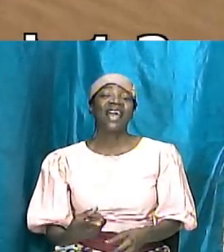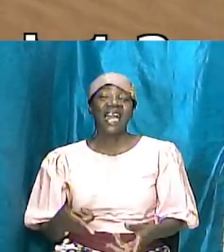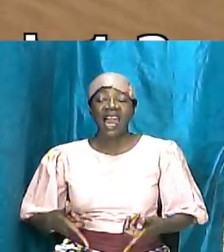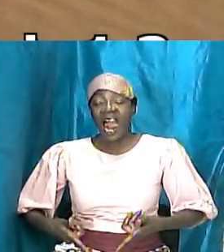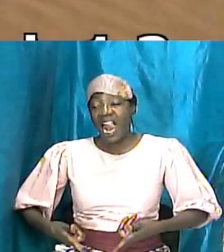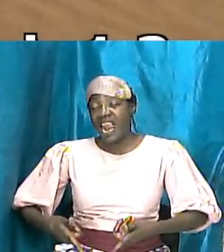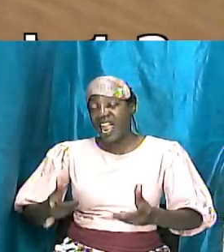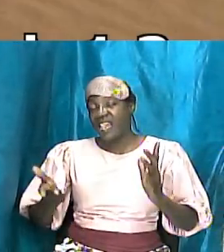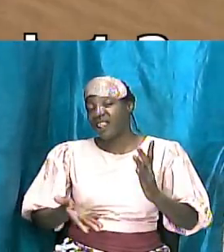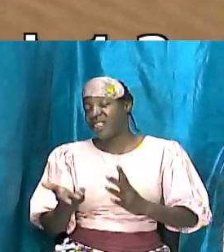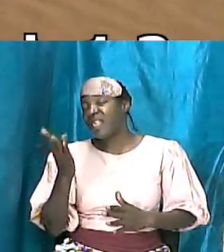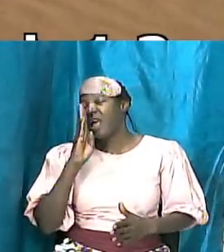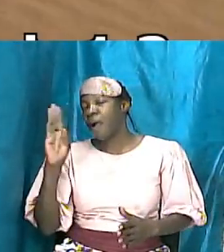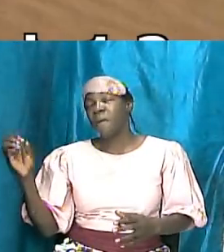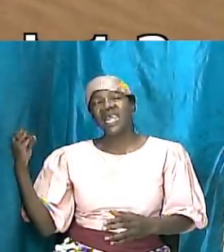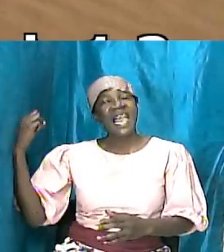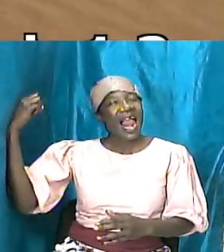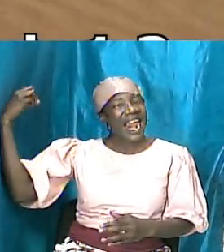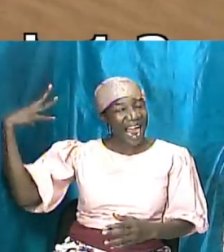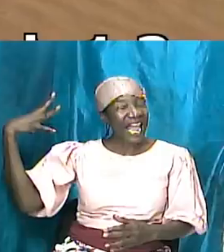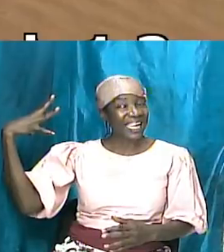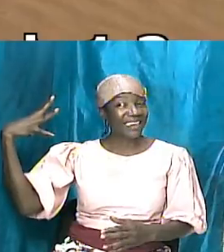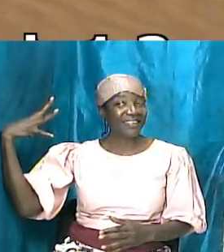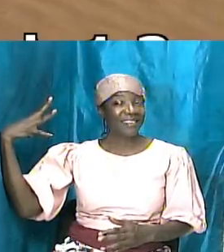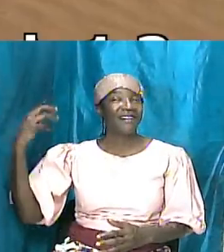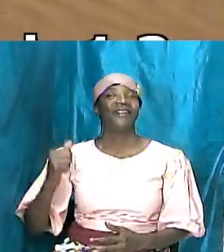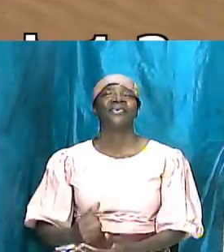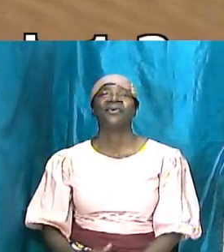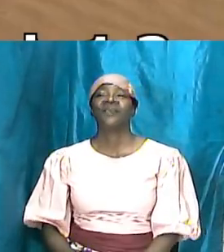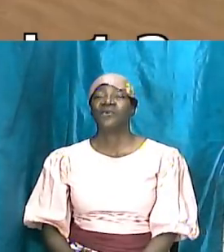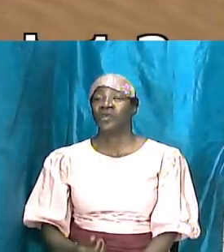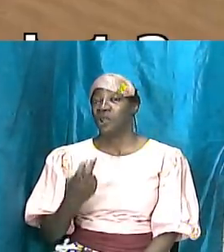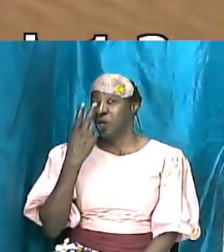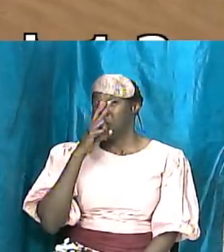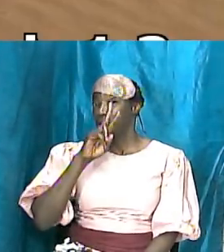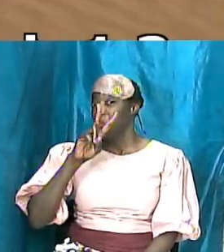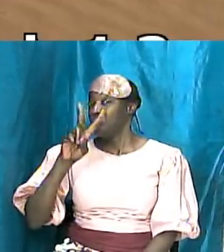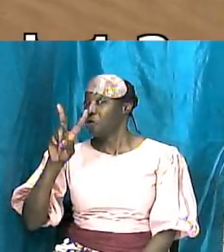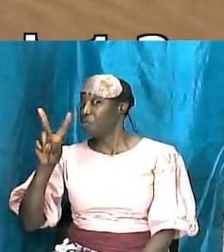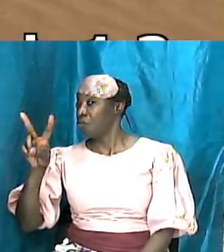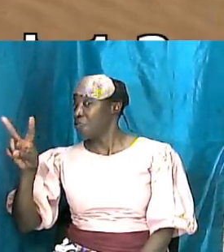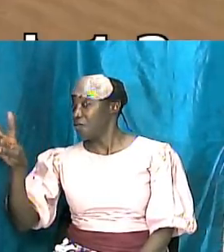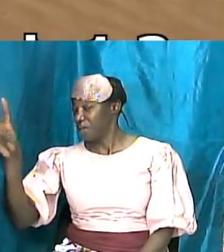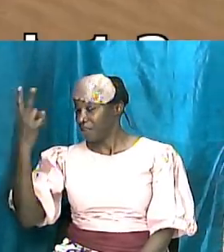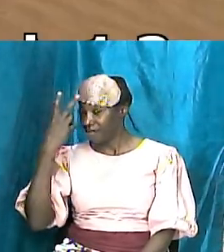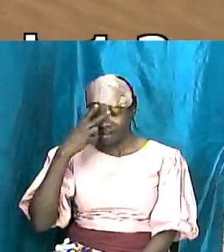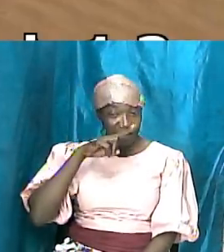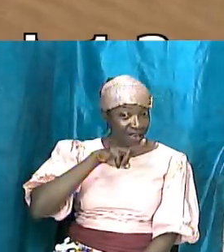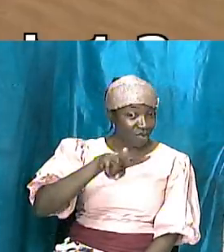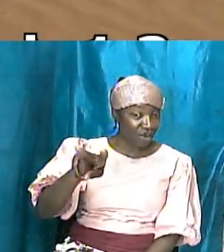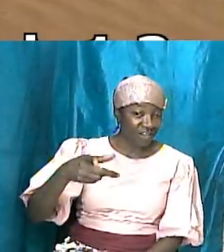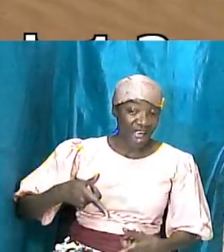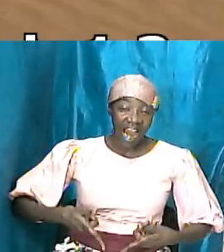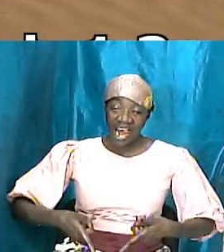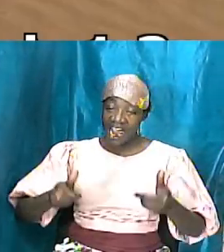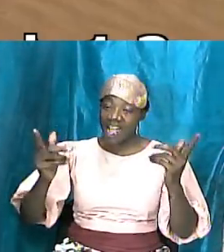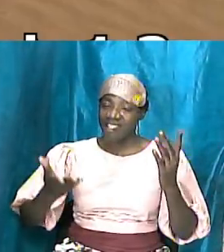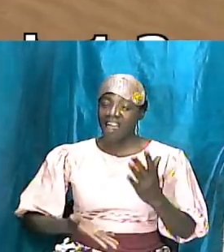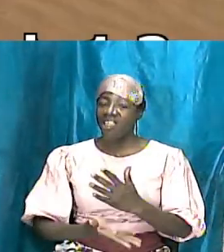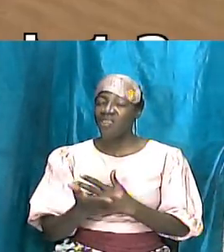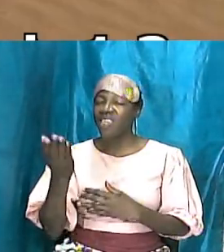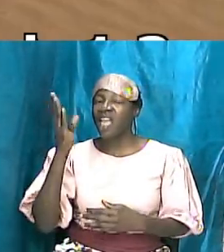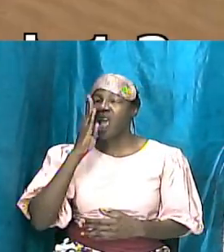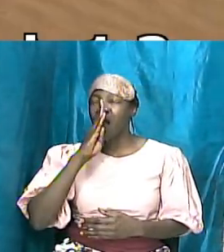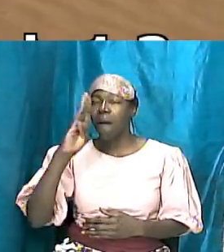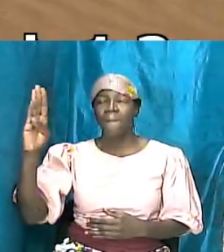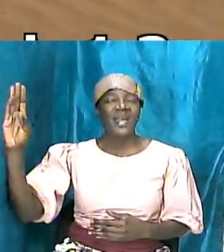let there be light. I hope we are watching and reading carefully together. Let there